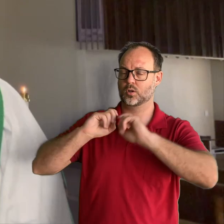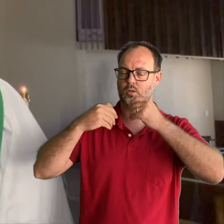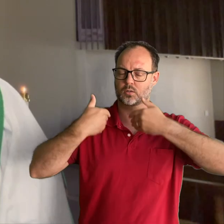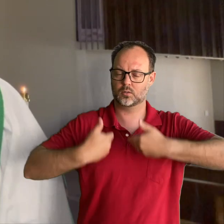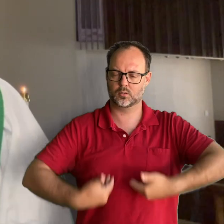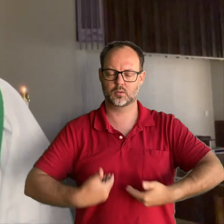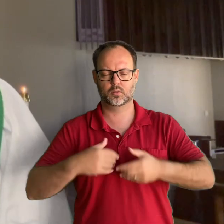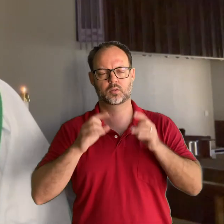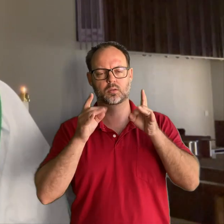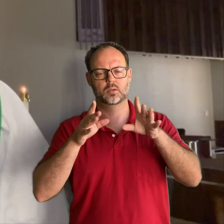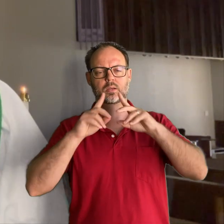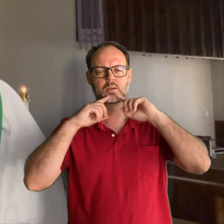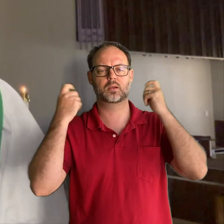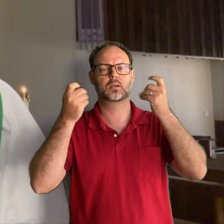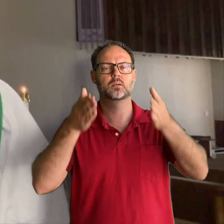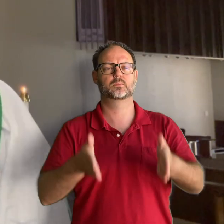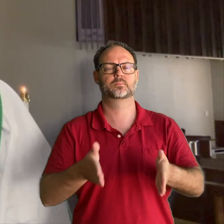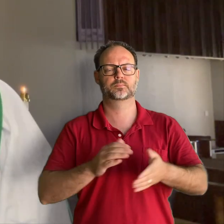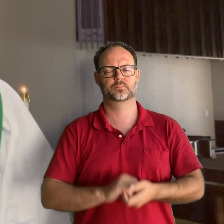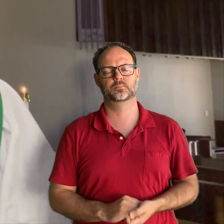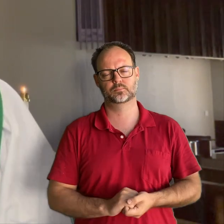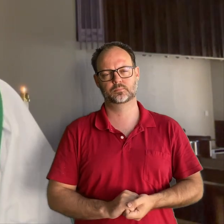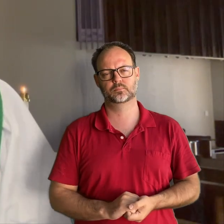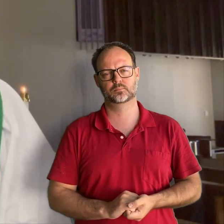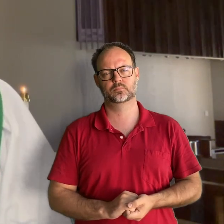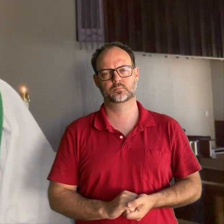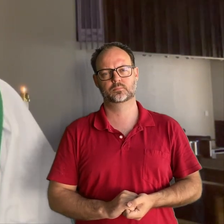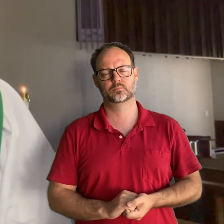me, a poor, sinful being.